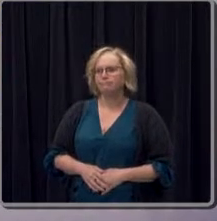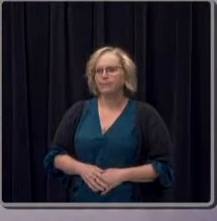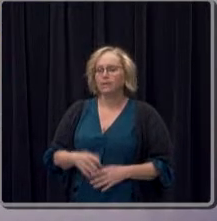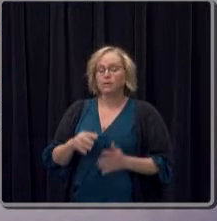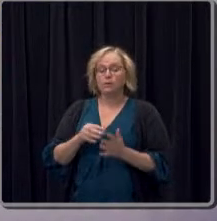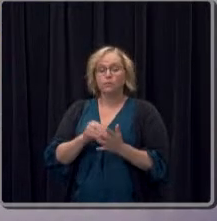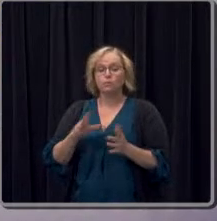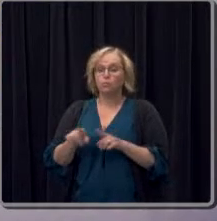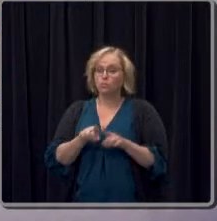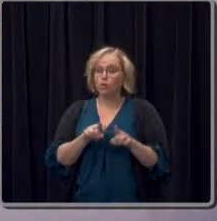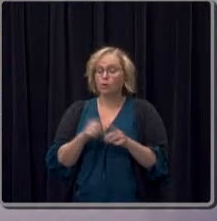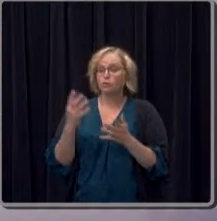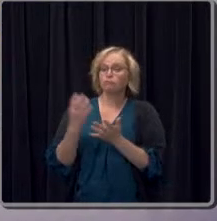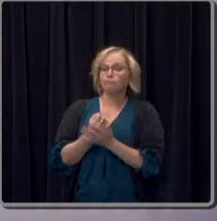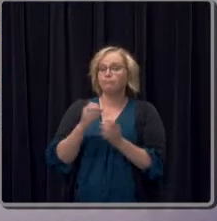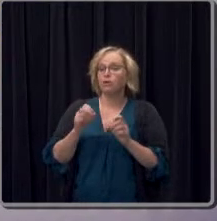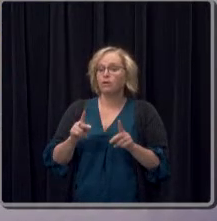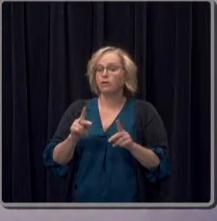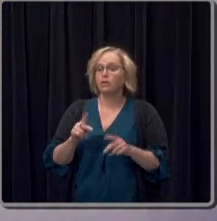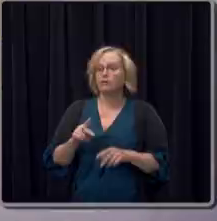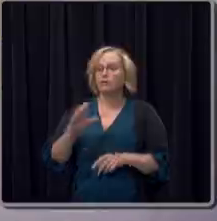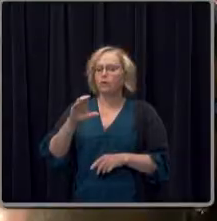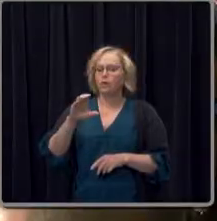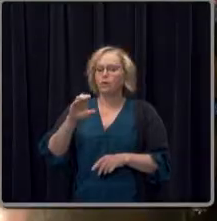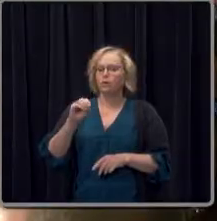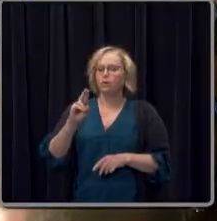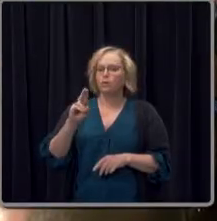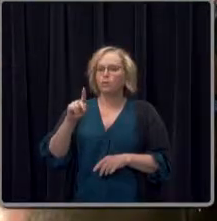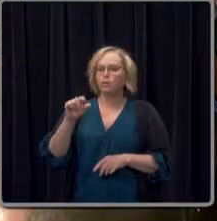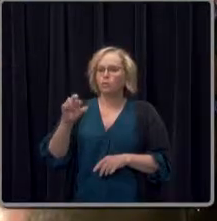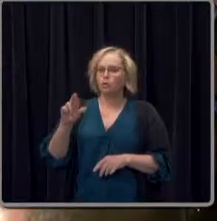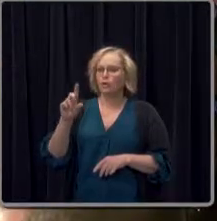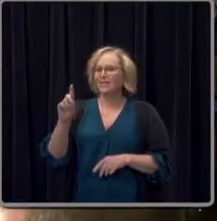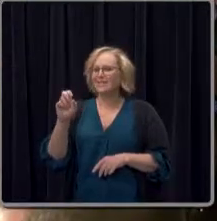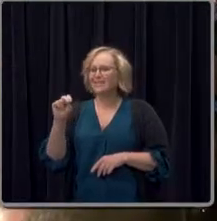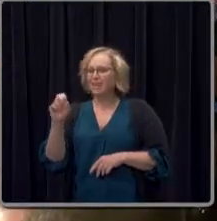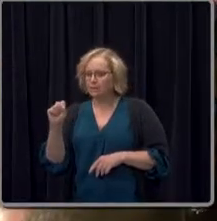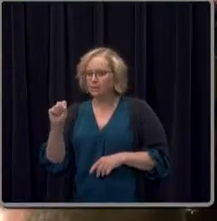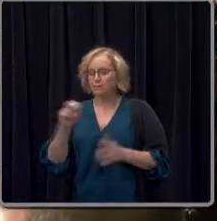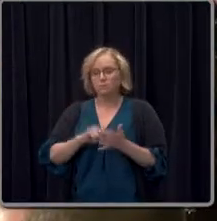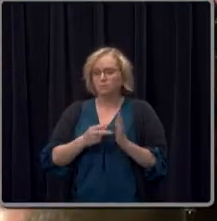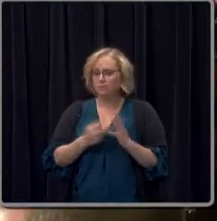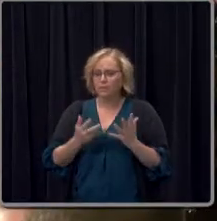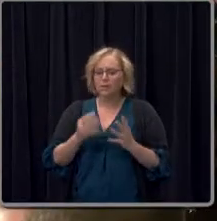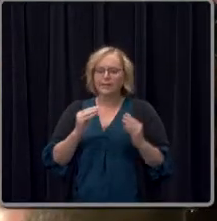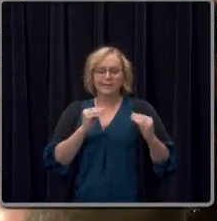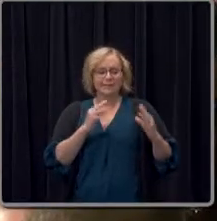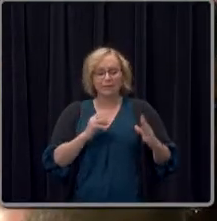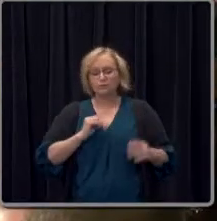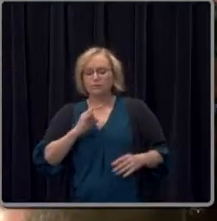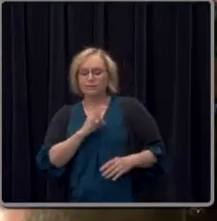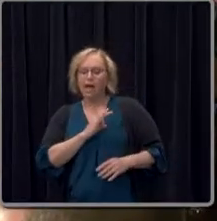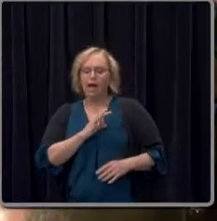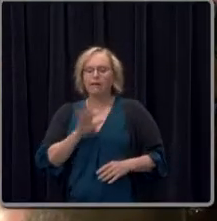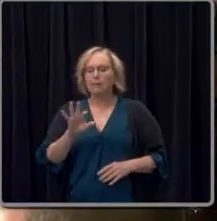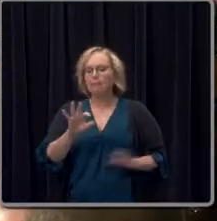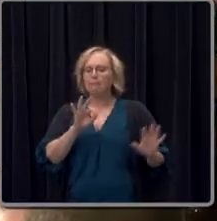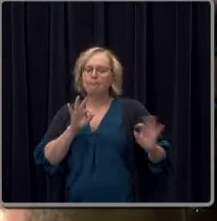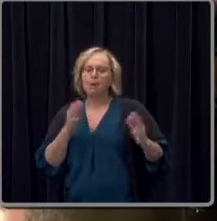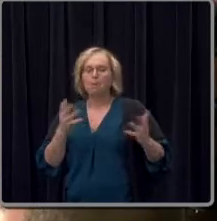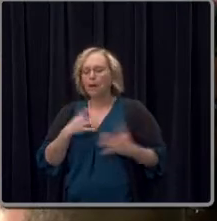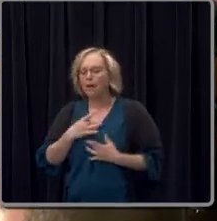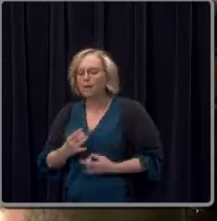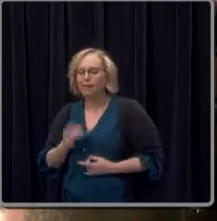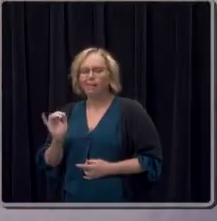Students also get an opportunity to do Cougar Dens. So teachers and staff members pick something that they're interested in, like